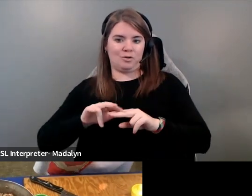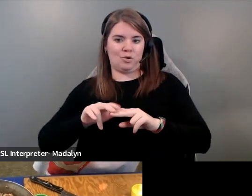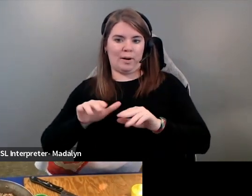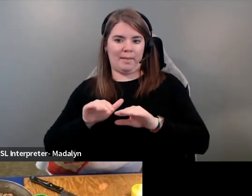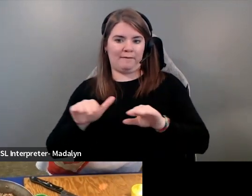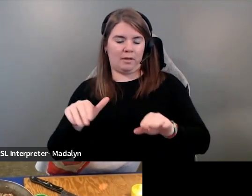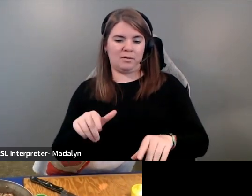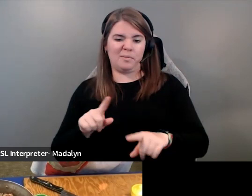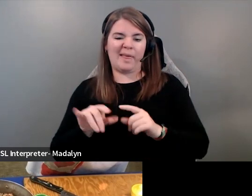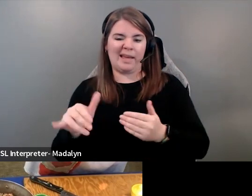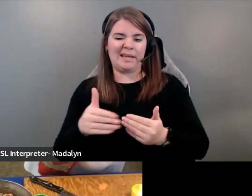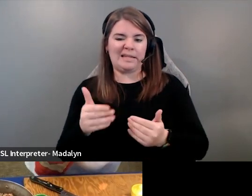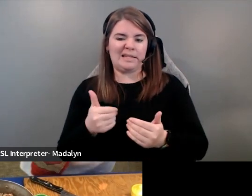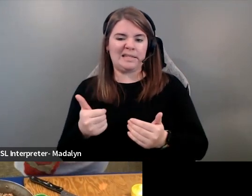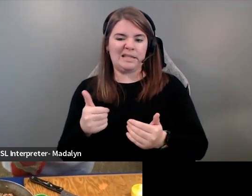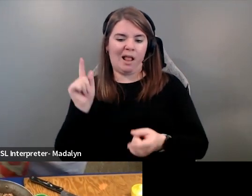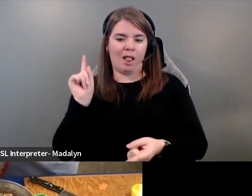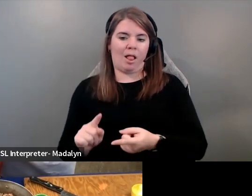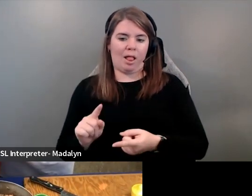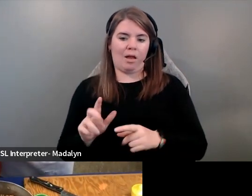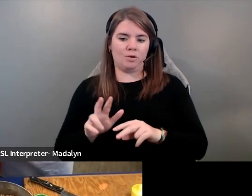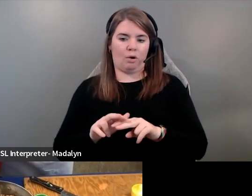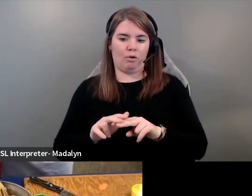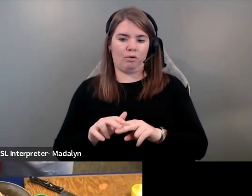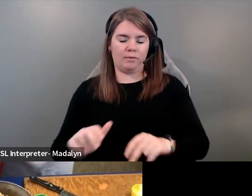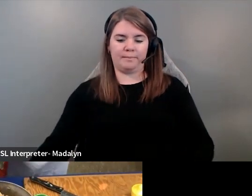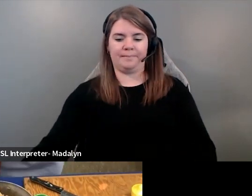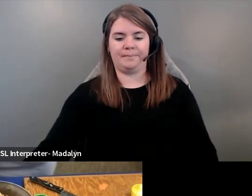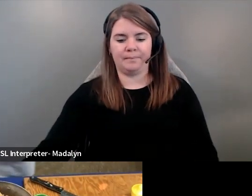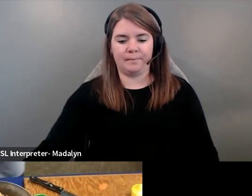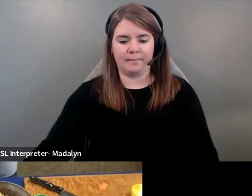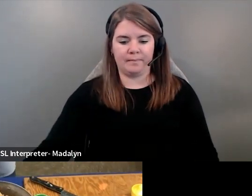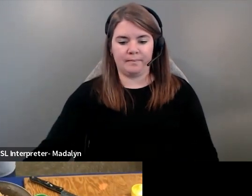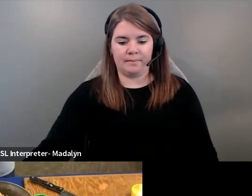But that's an easy way to cut back on that. Oh my.